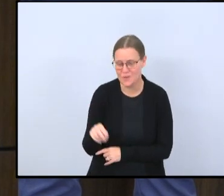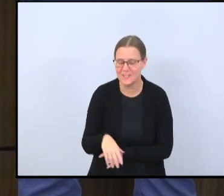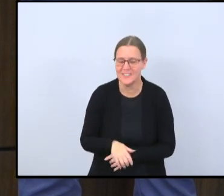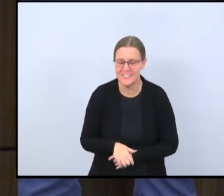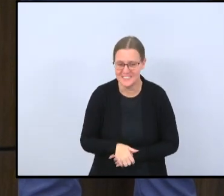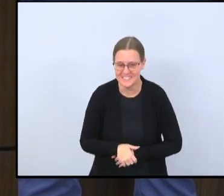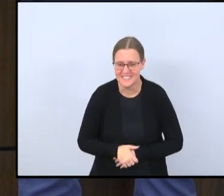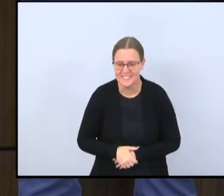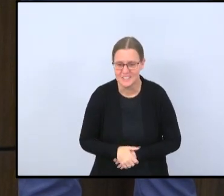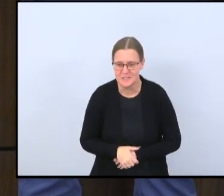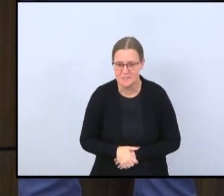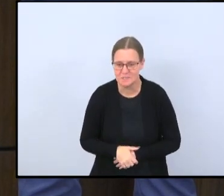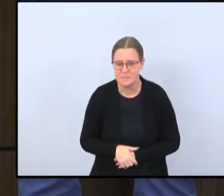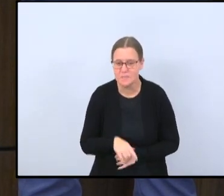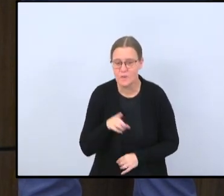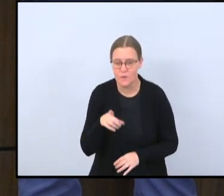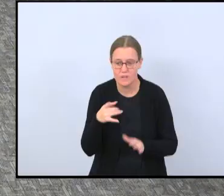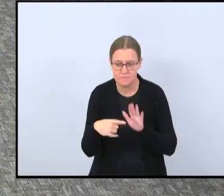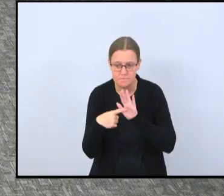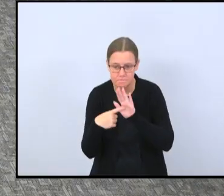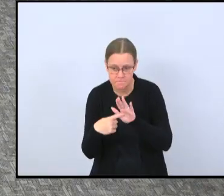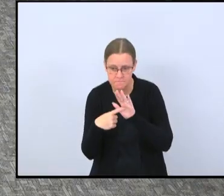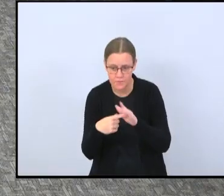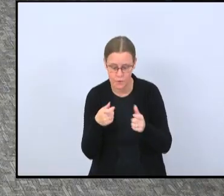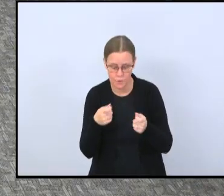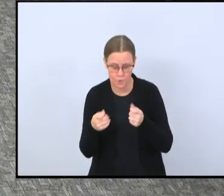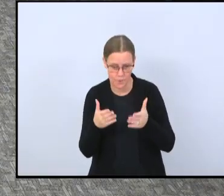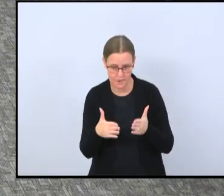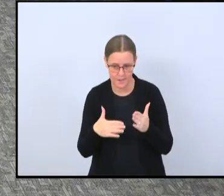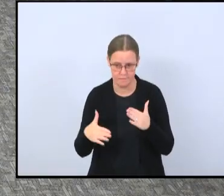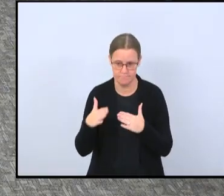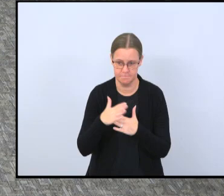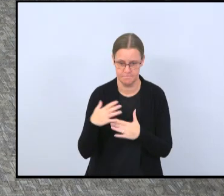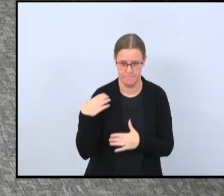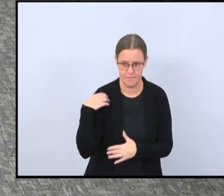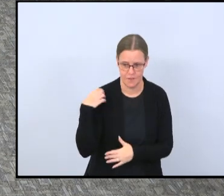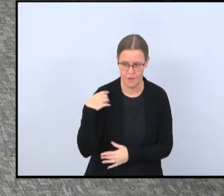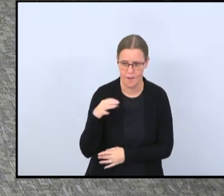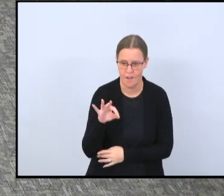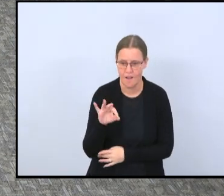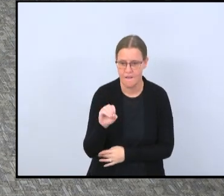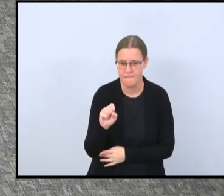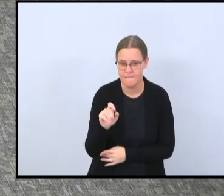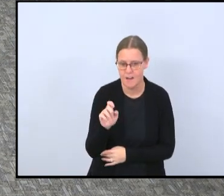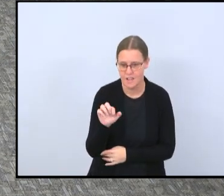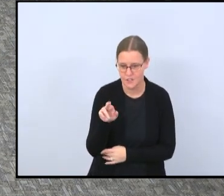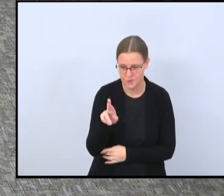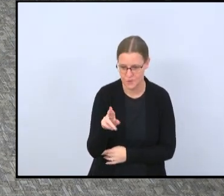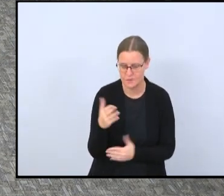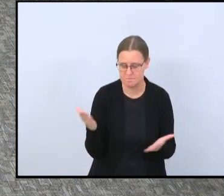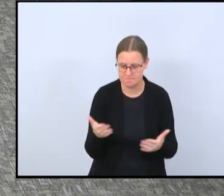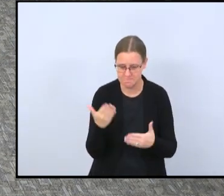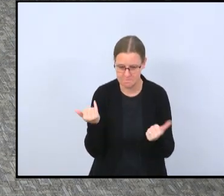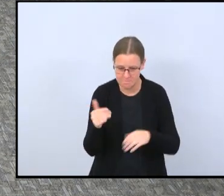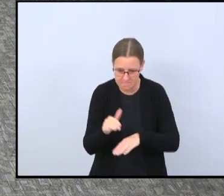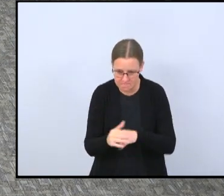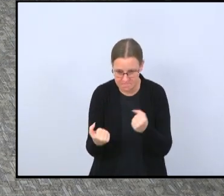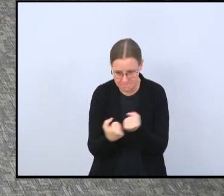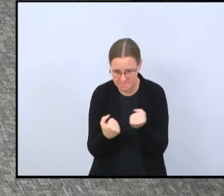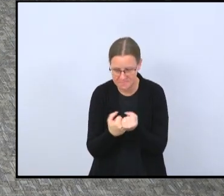We also want to recognize UHS athletic coordinator and head coach Charles Foster, who's here with us tonight to support his students.